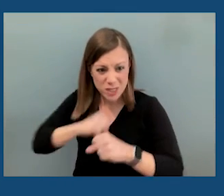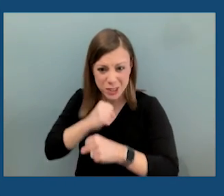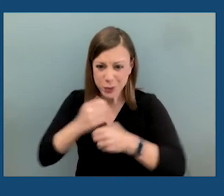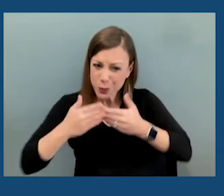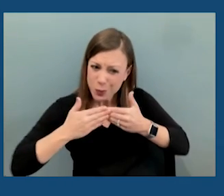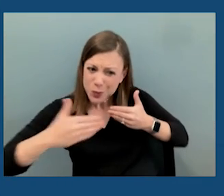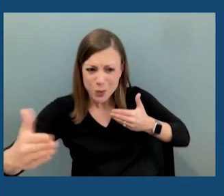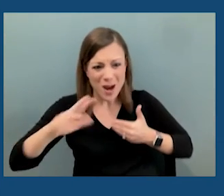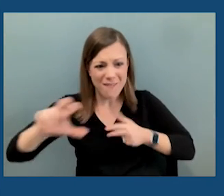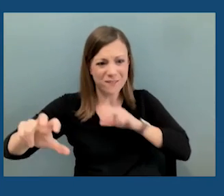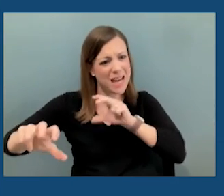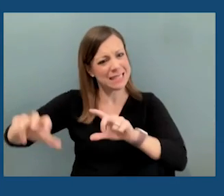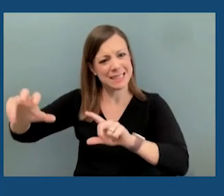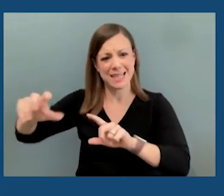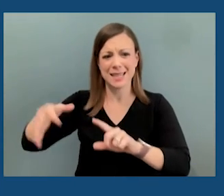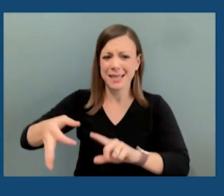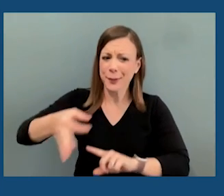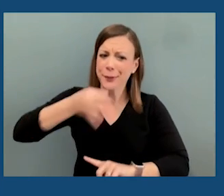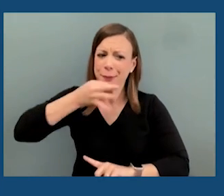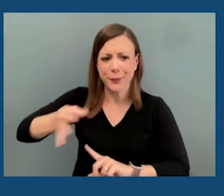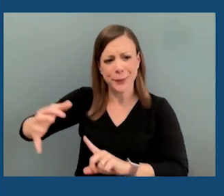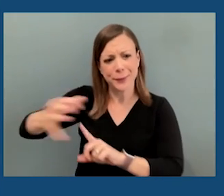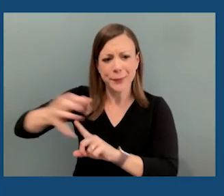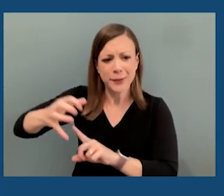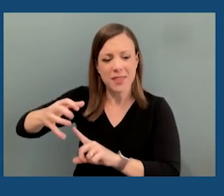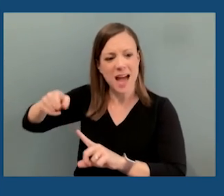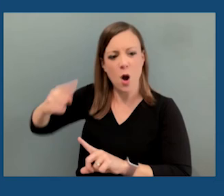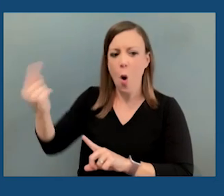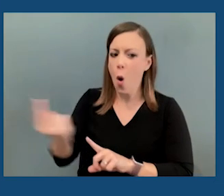has always defined this great city.